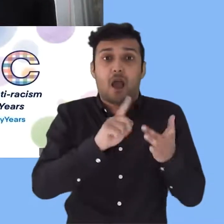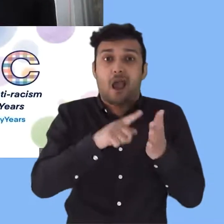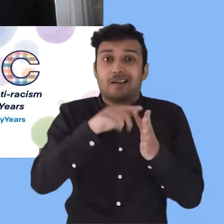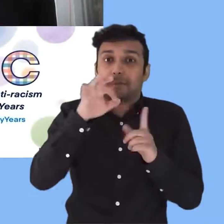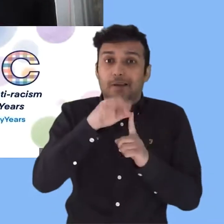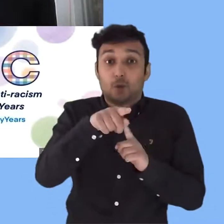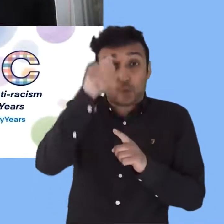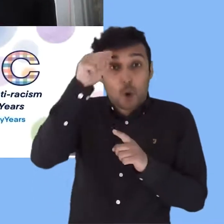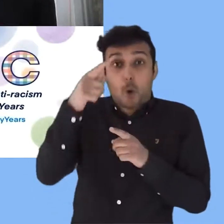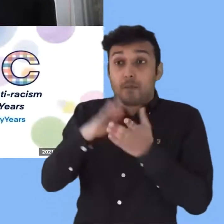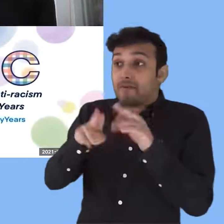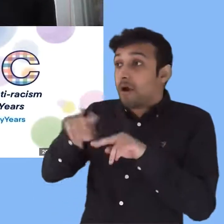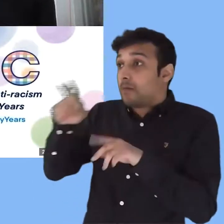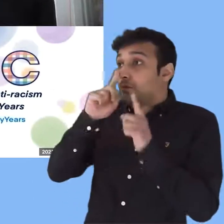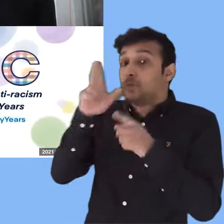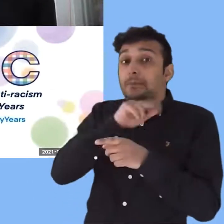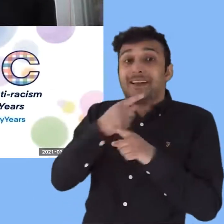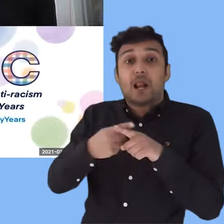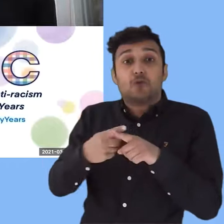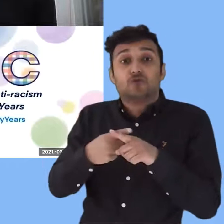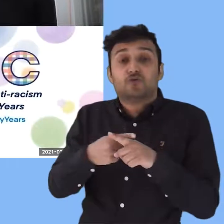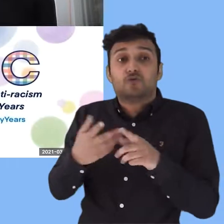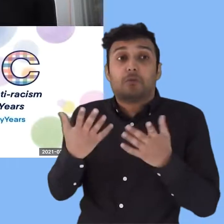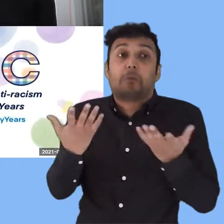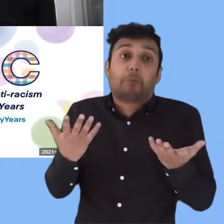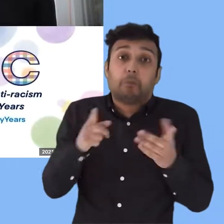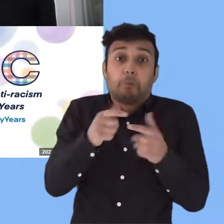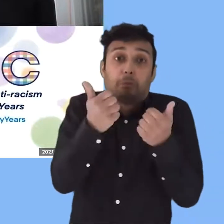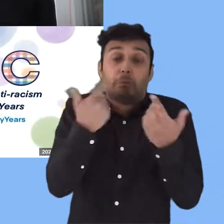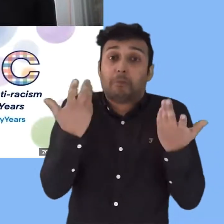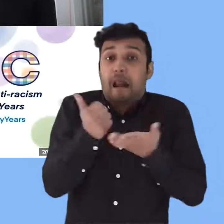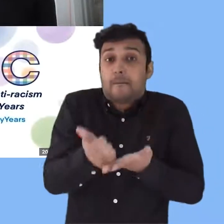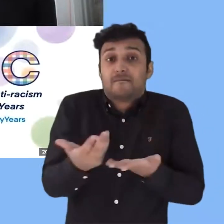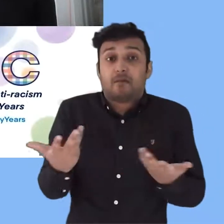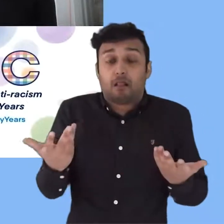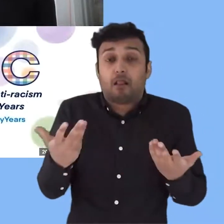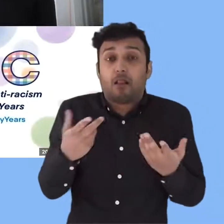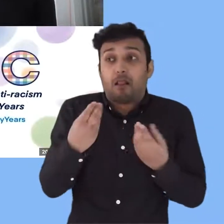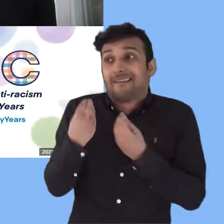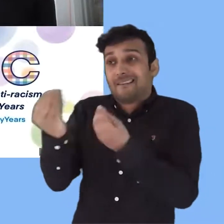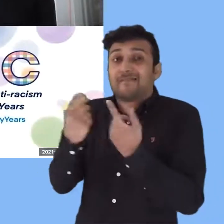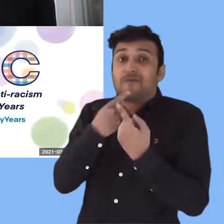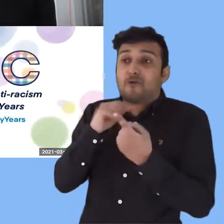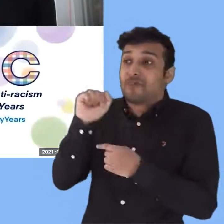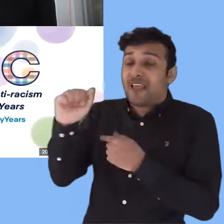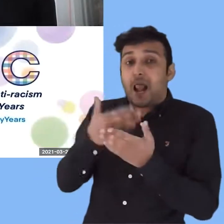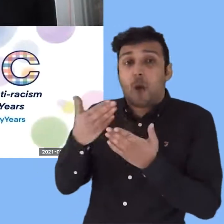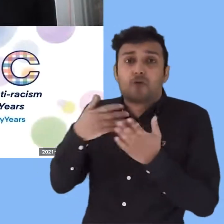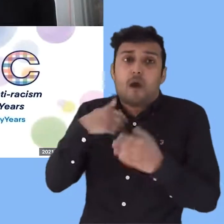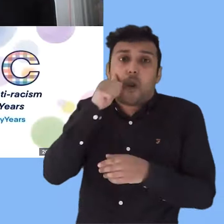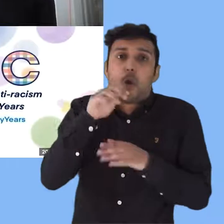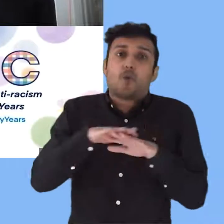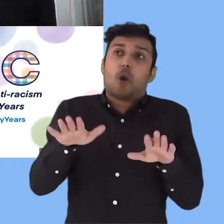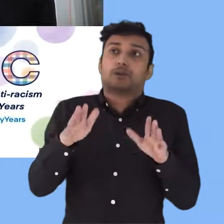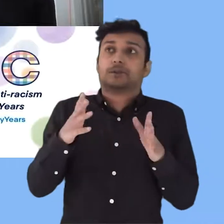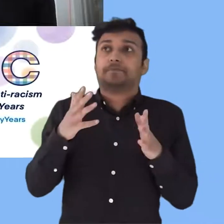in that case, it's helpful. I know it's not always possible, and it's not, to translate everything, but if that's what you're